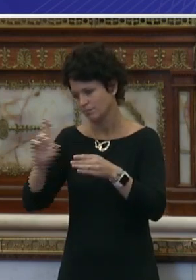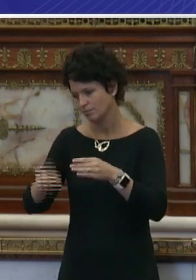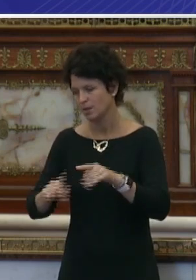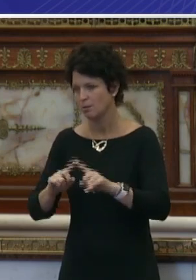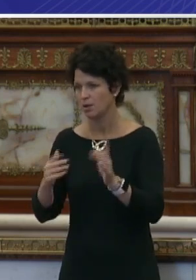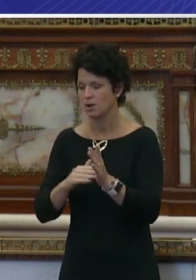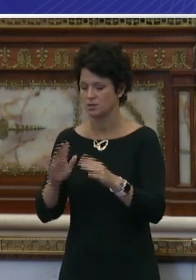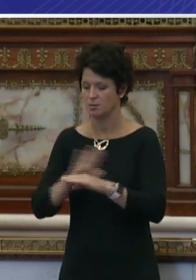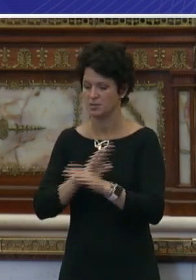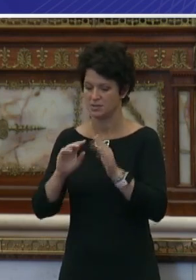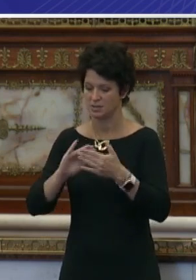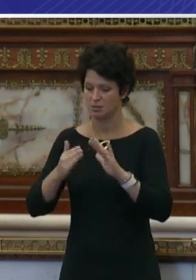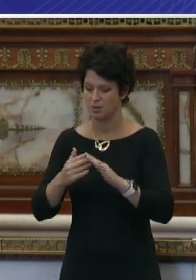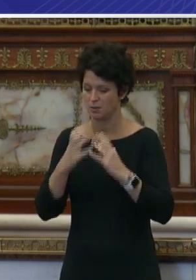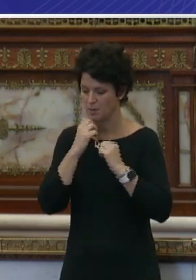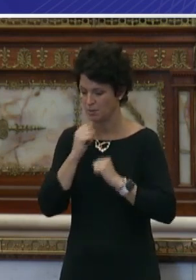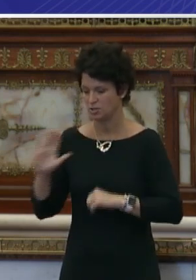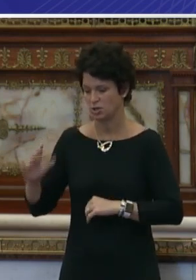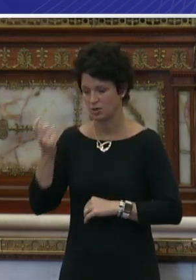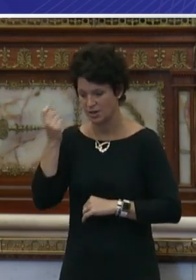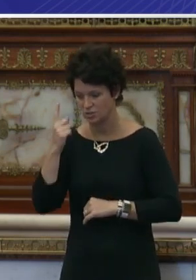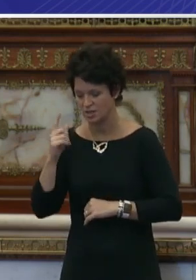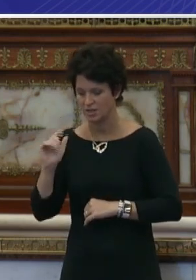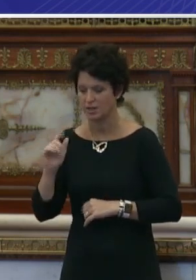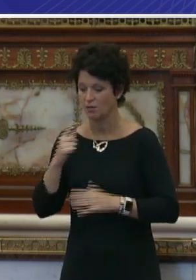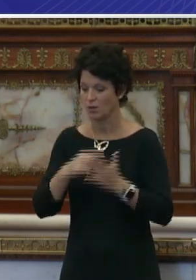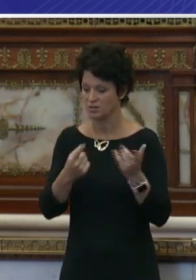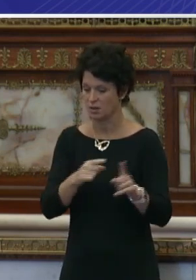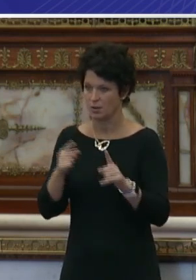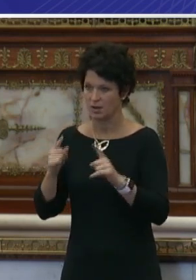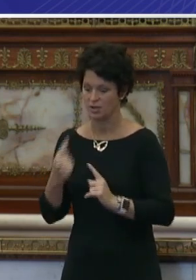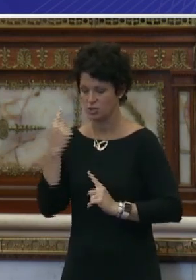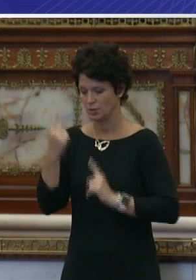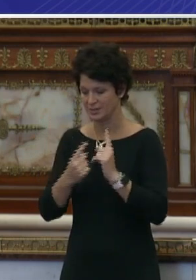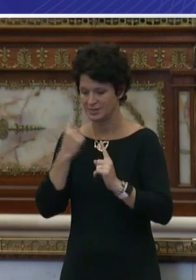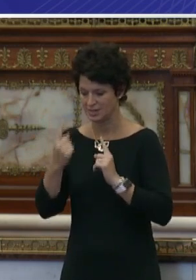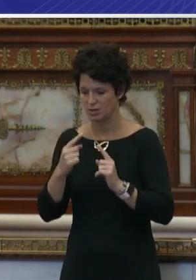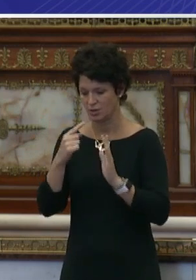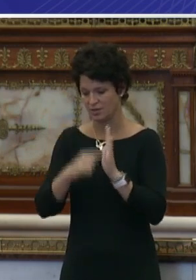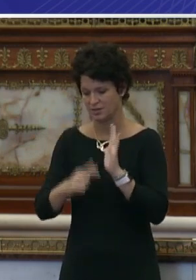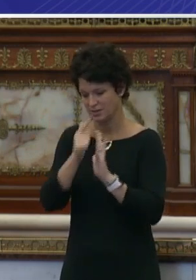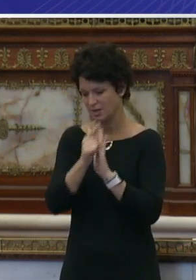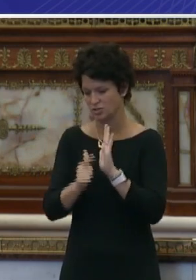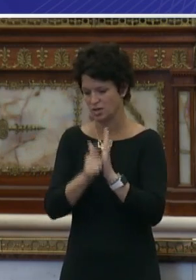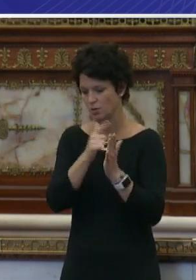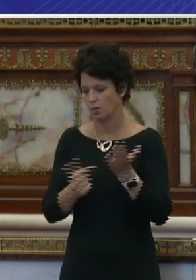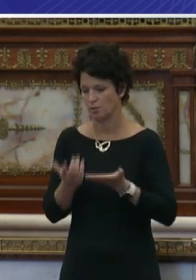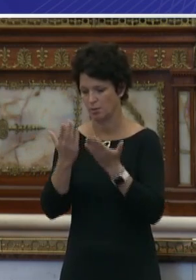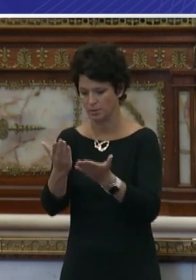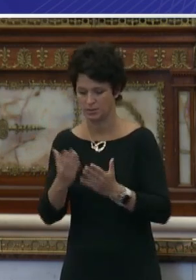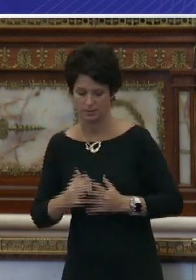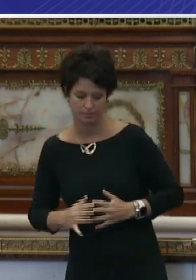business community, we appreciate City Council's understanding of this reality as they consider the mandates this legislation proposes. Thank